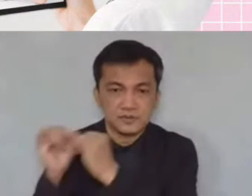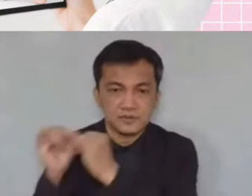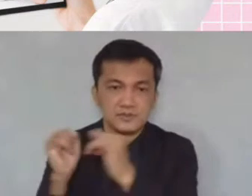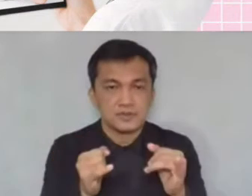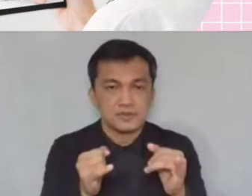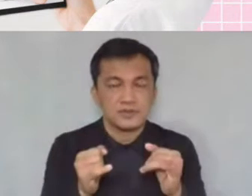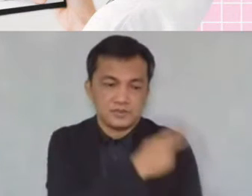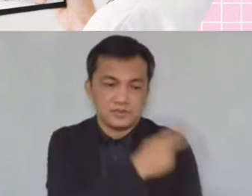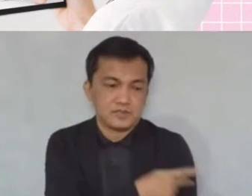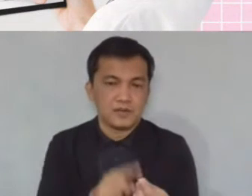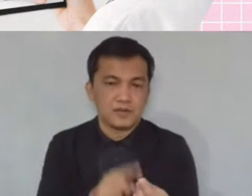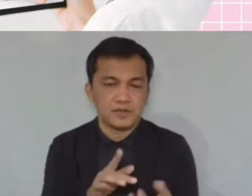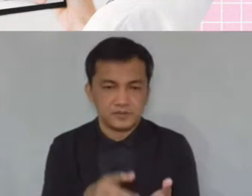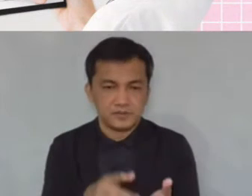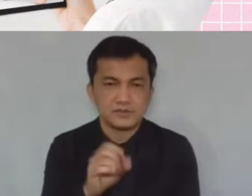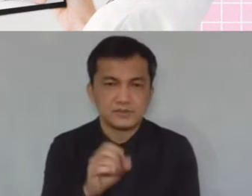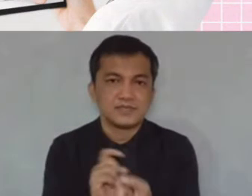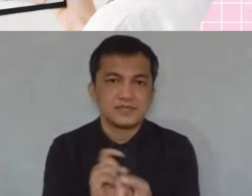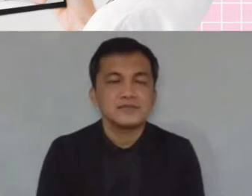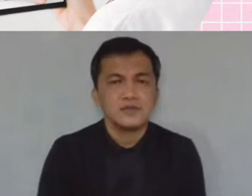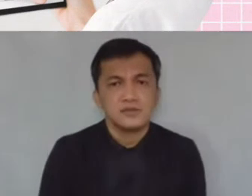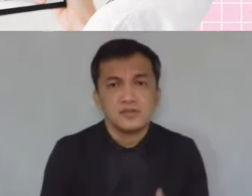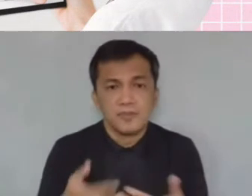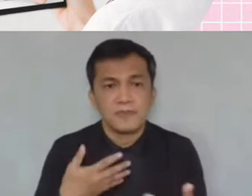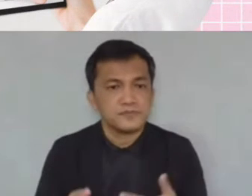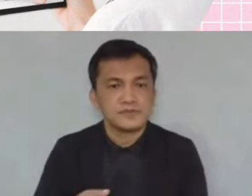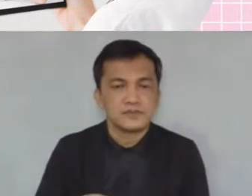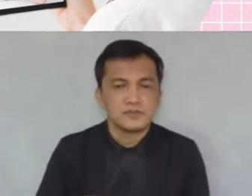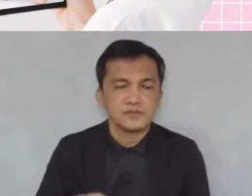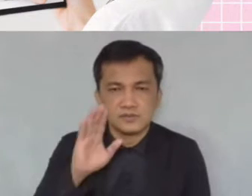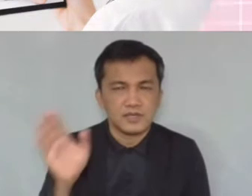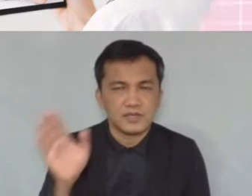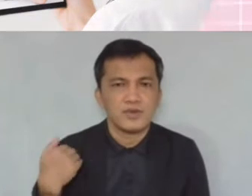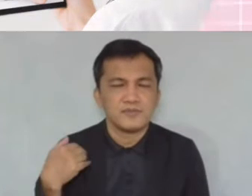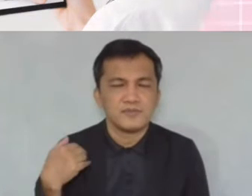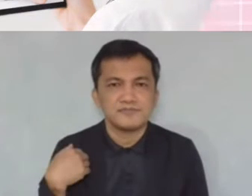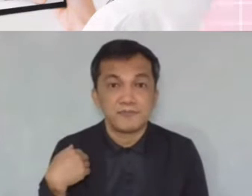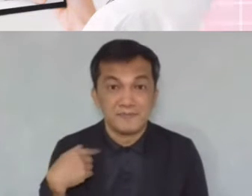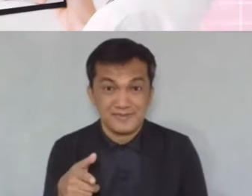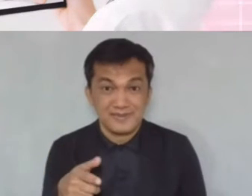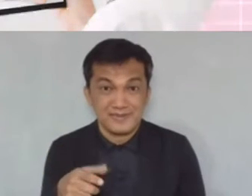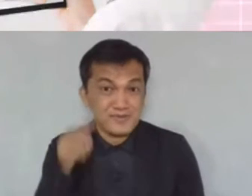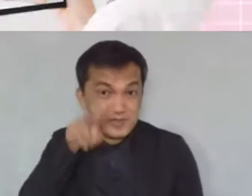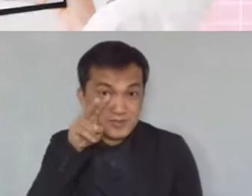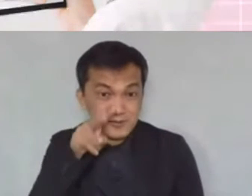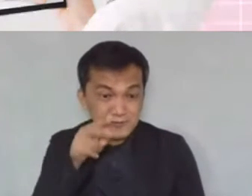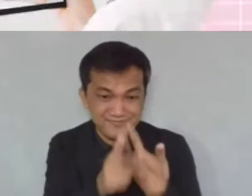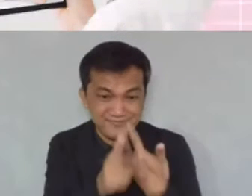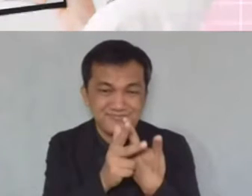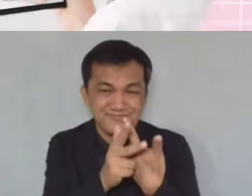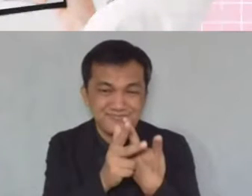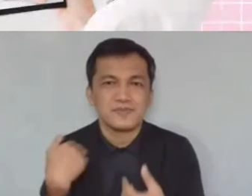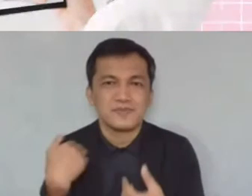giving instructions to the patients about medication changes. However, I'd never done a video teleconsultation, and